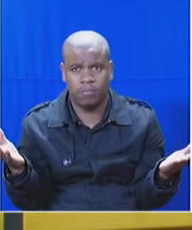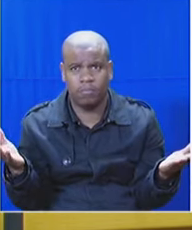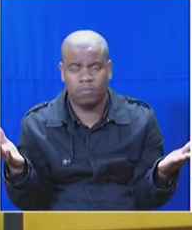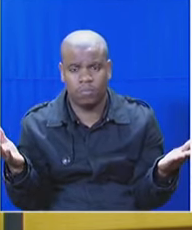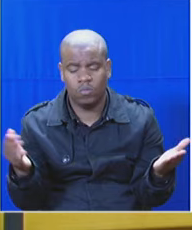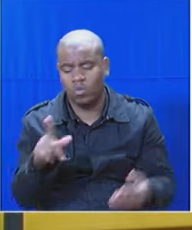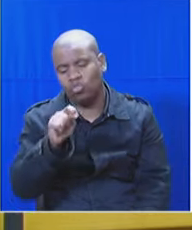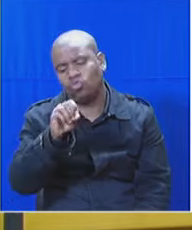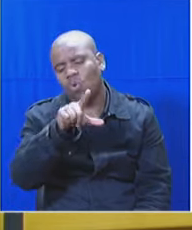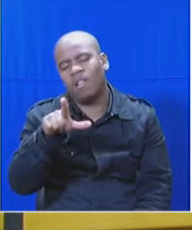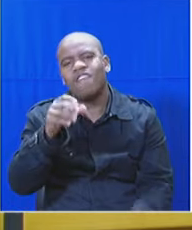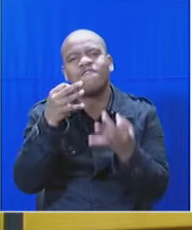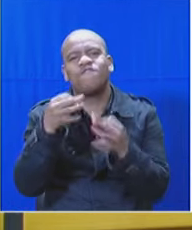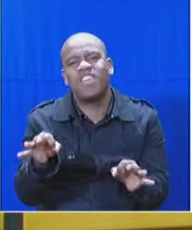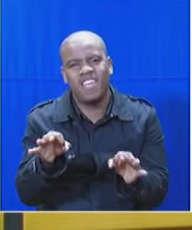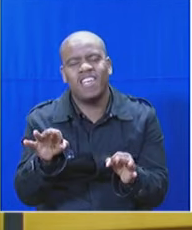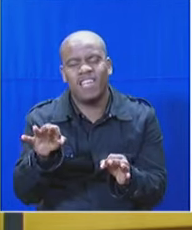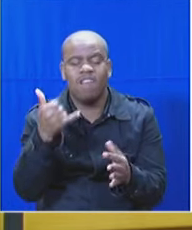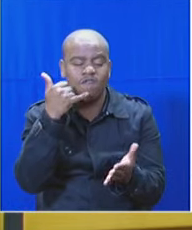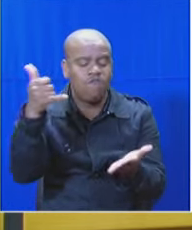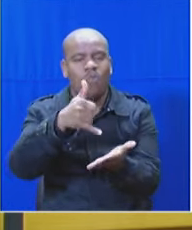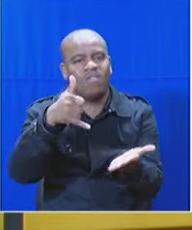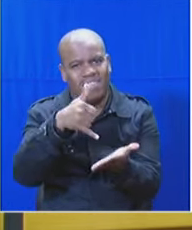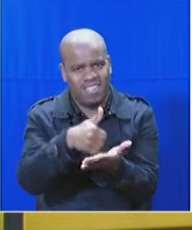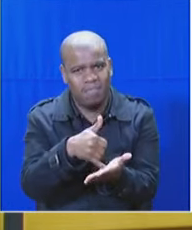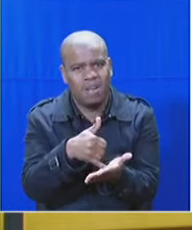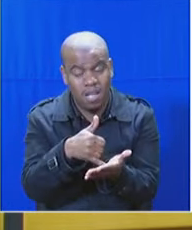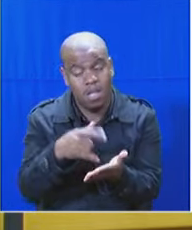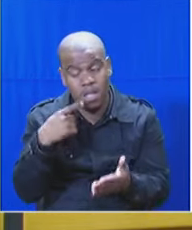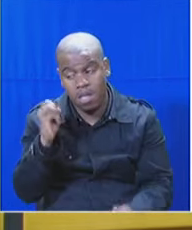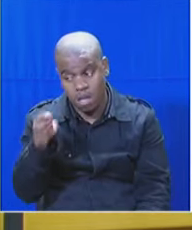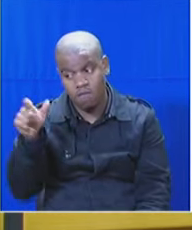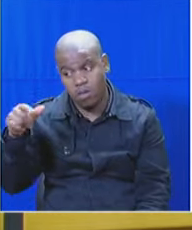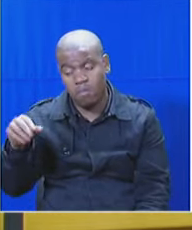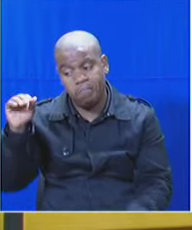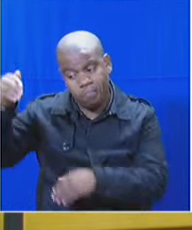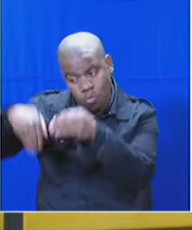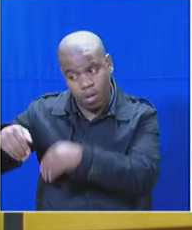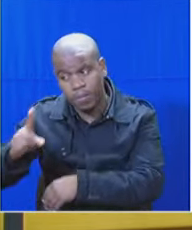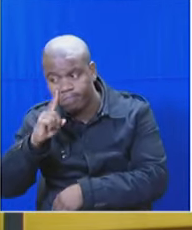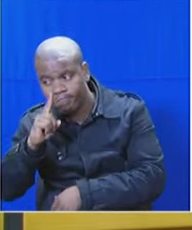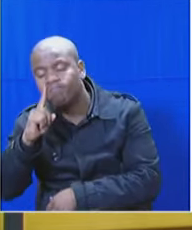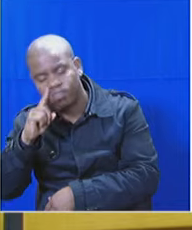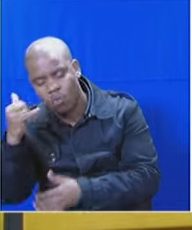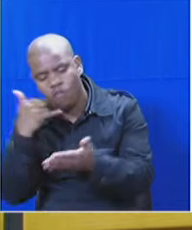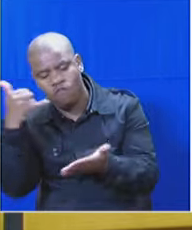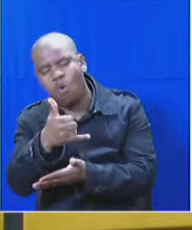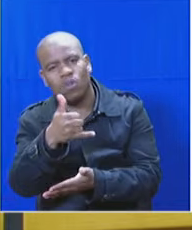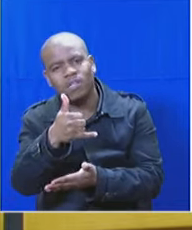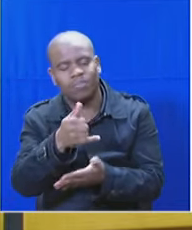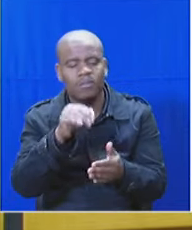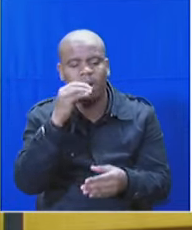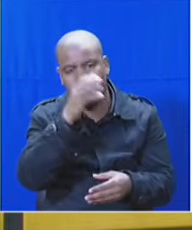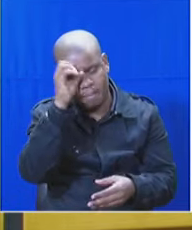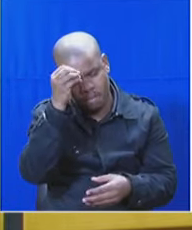toll-free numbers, whistleblowing numbers for acts of corruption. But we also call on the bedfellows that we have referred to